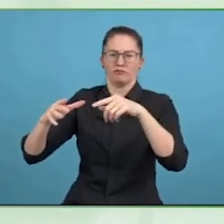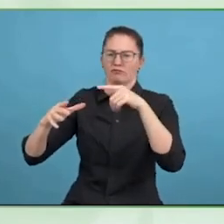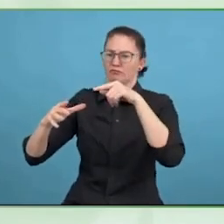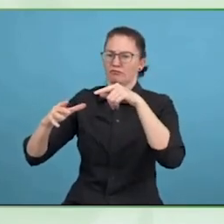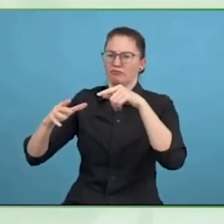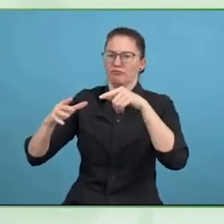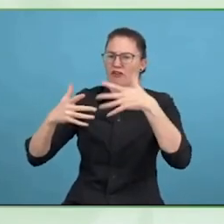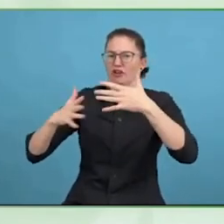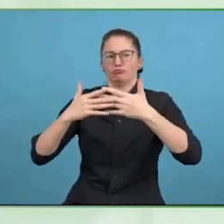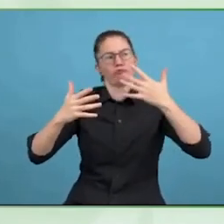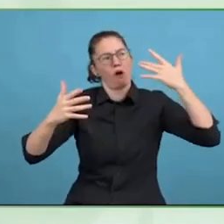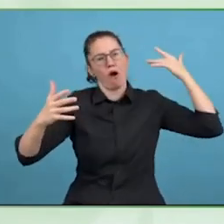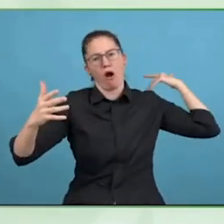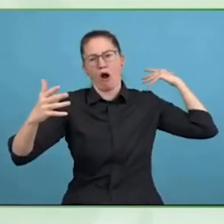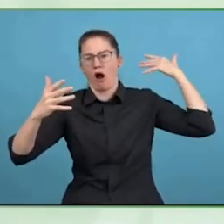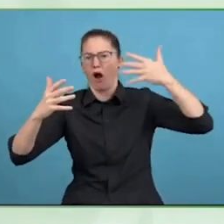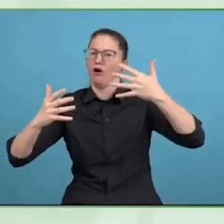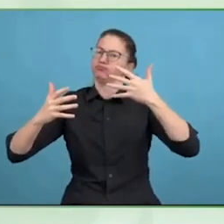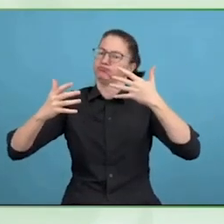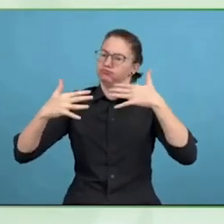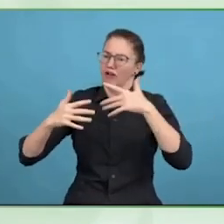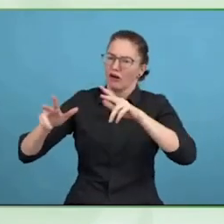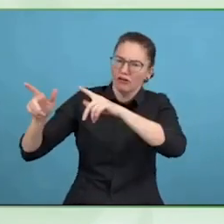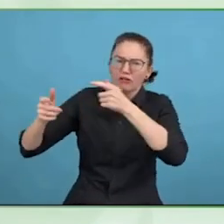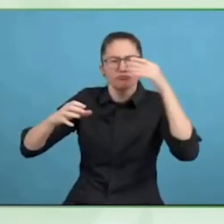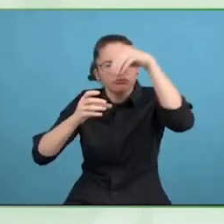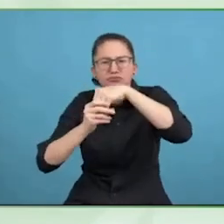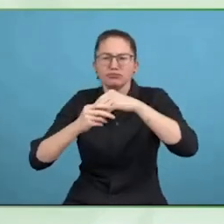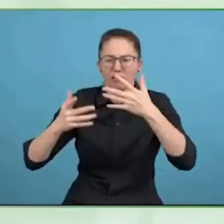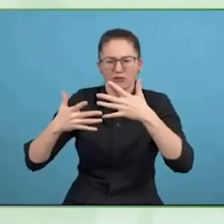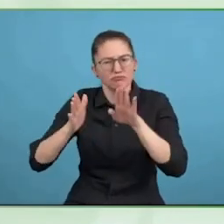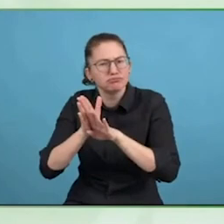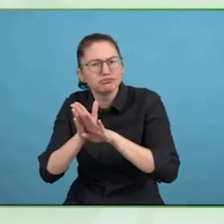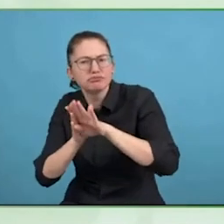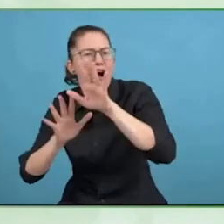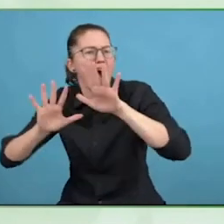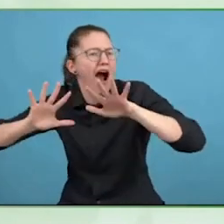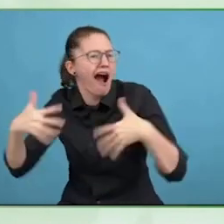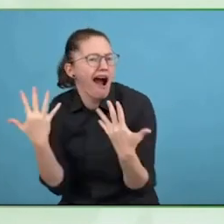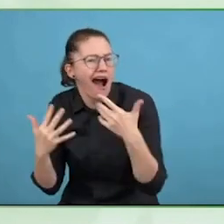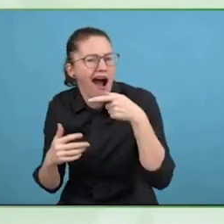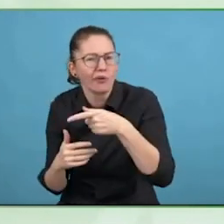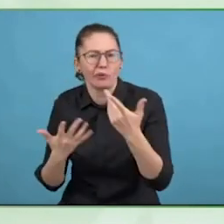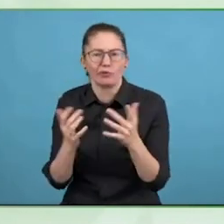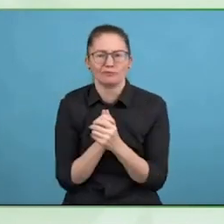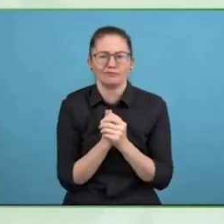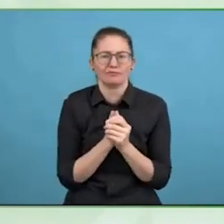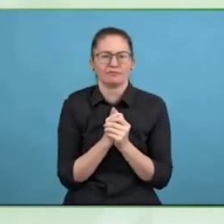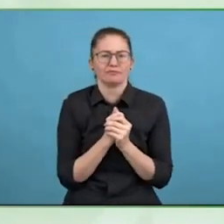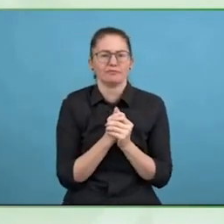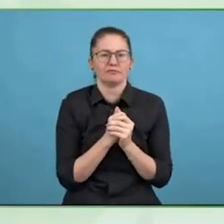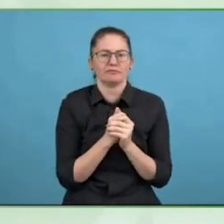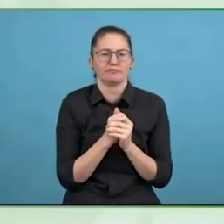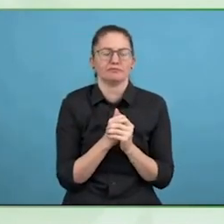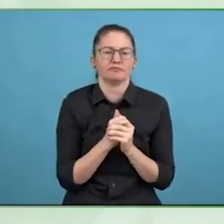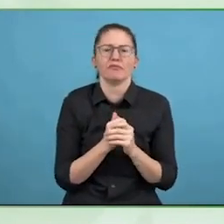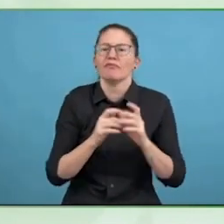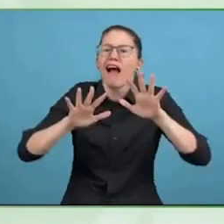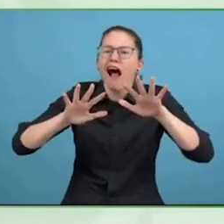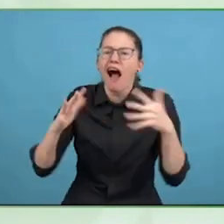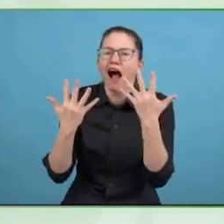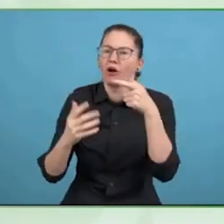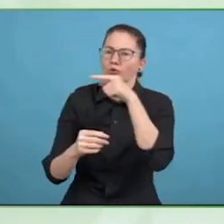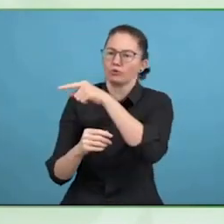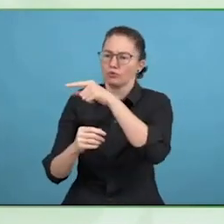into traditional responses to problems and add innovation in there, because